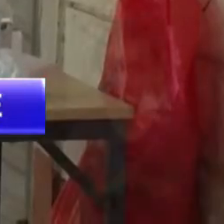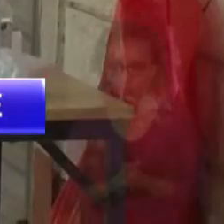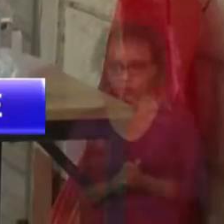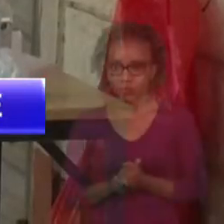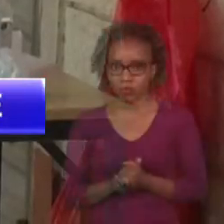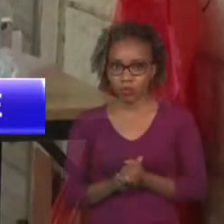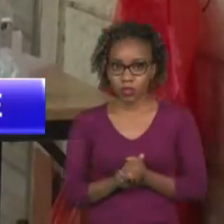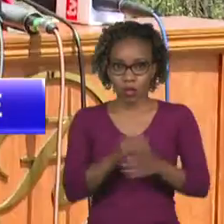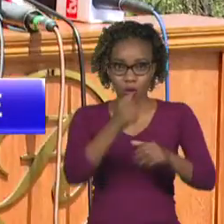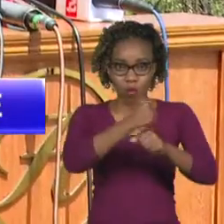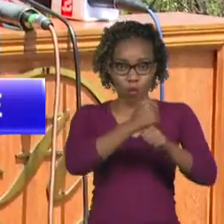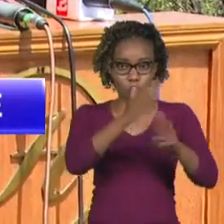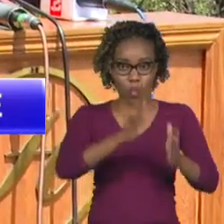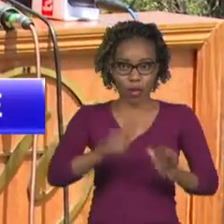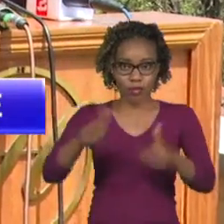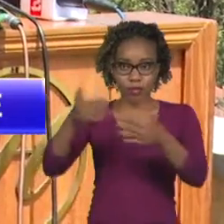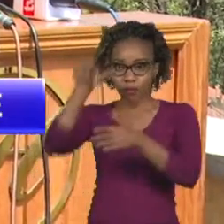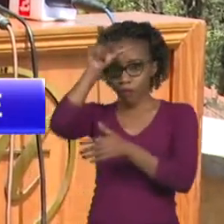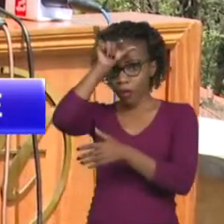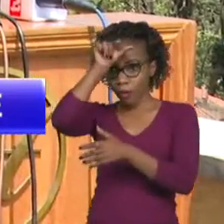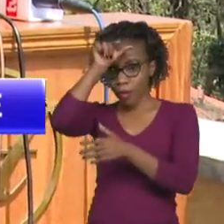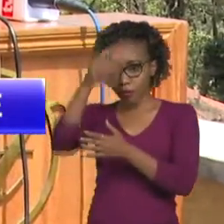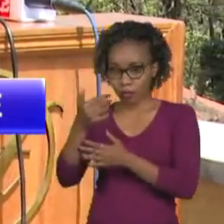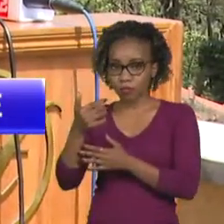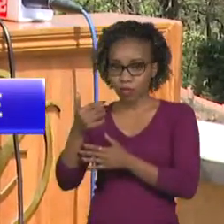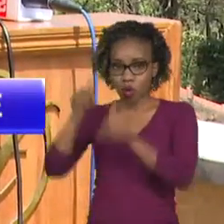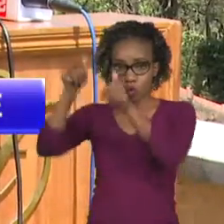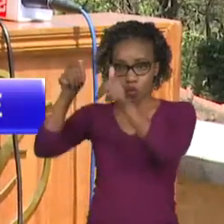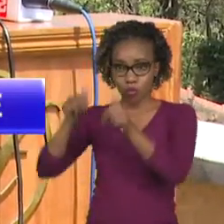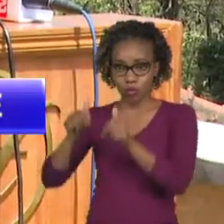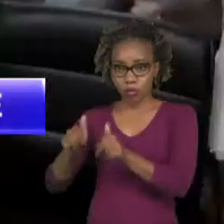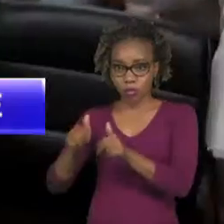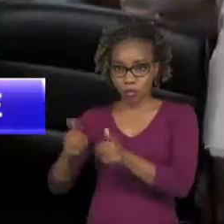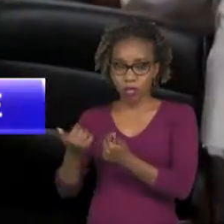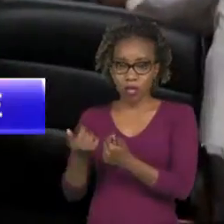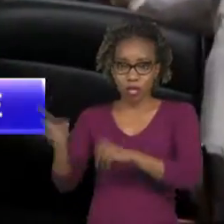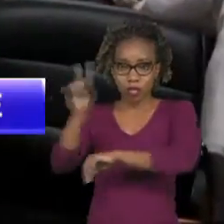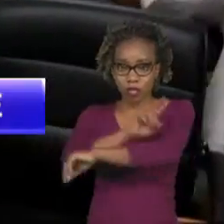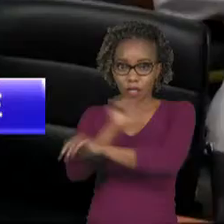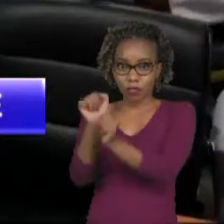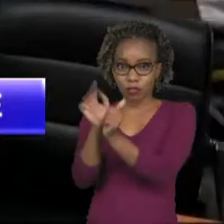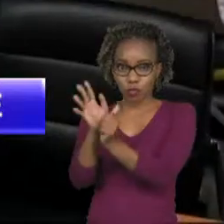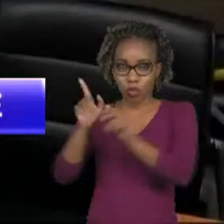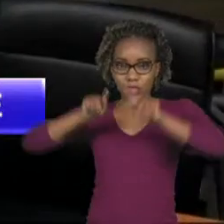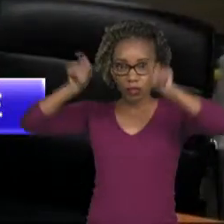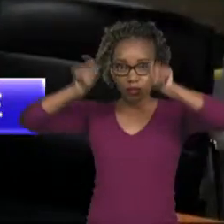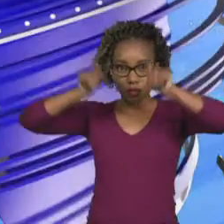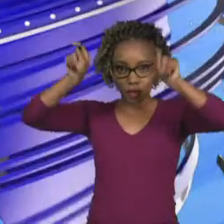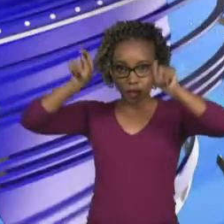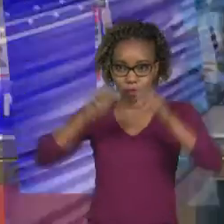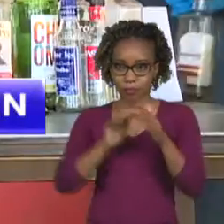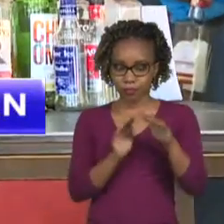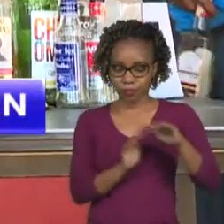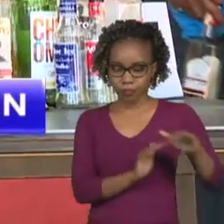Clinical workers issue the government with irreducible minimums and a 14 days strike